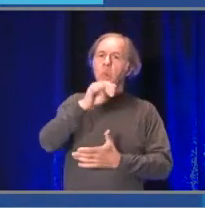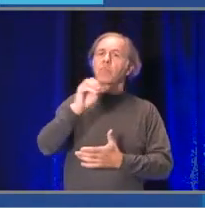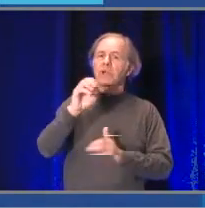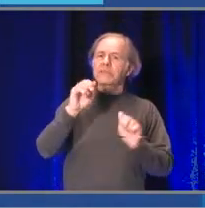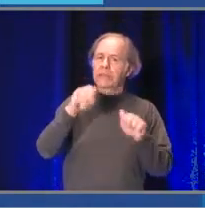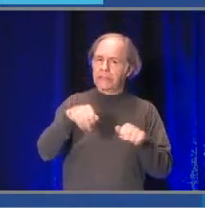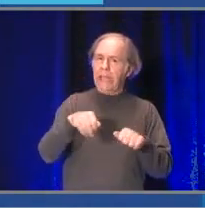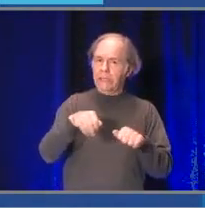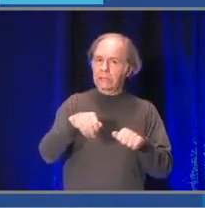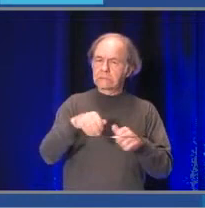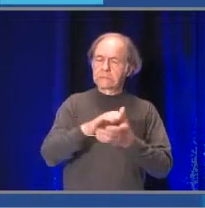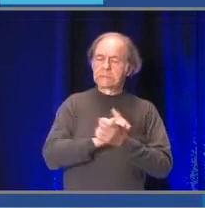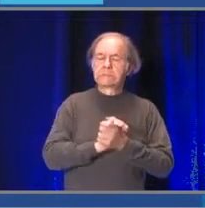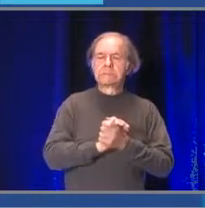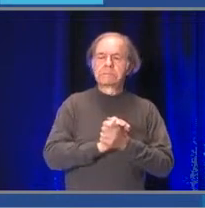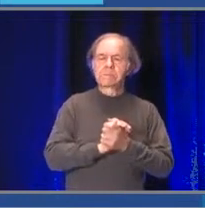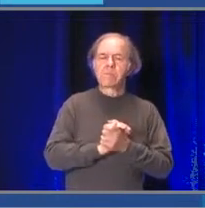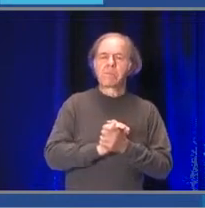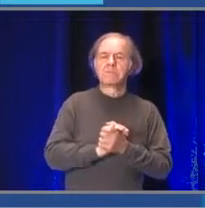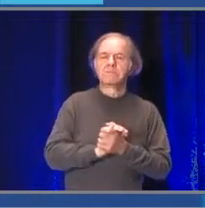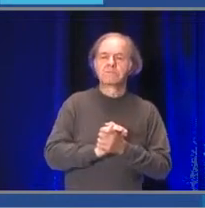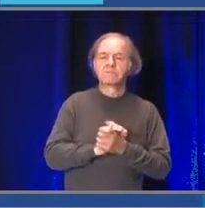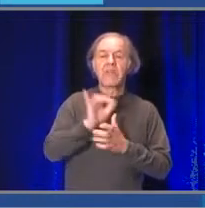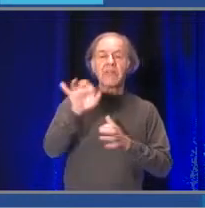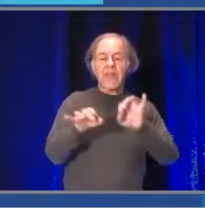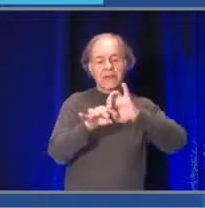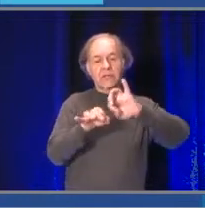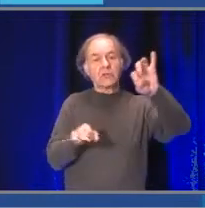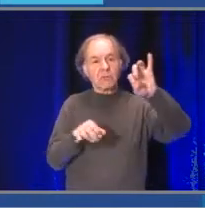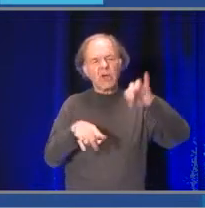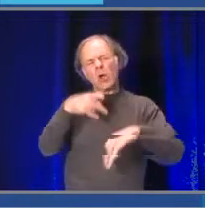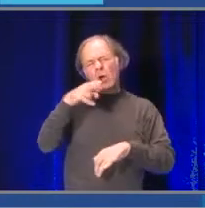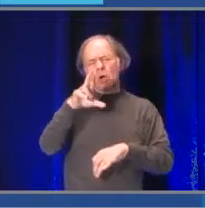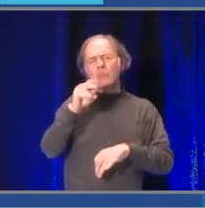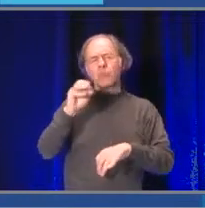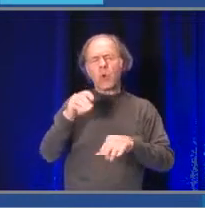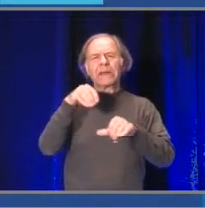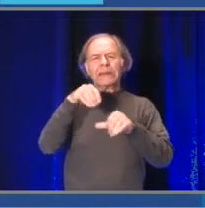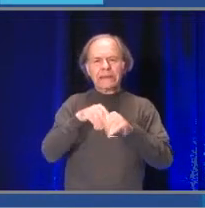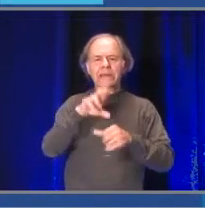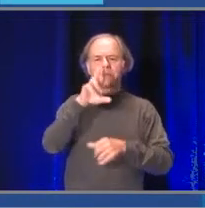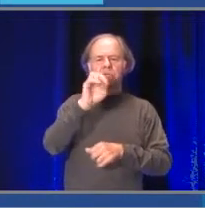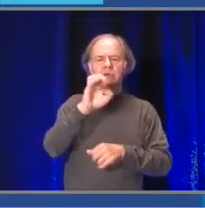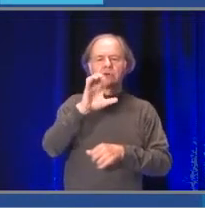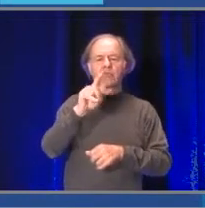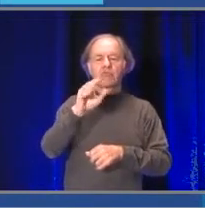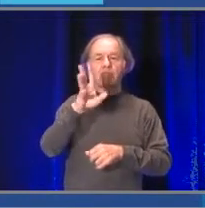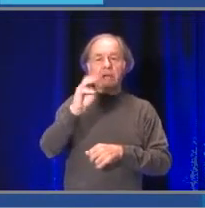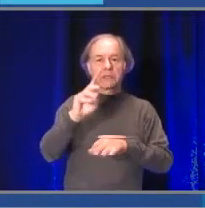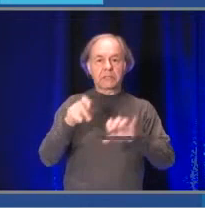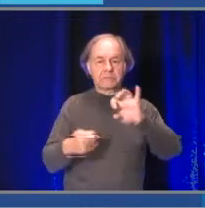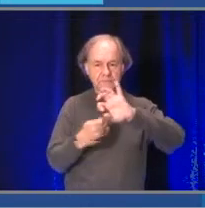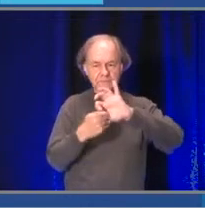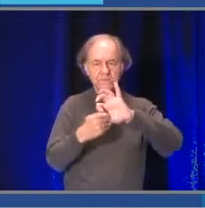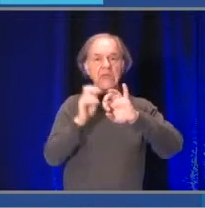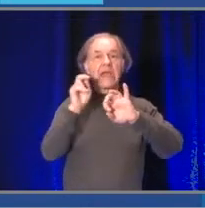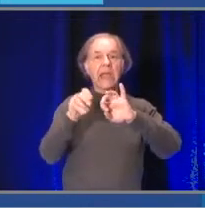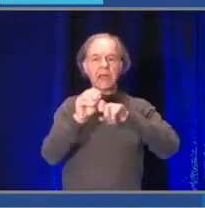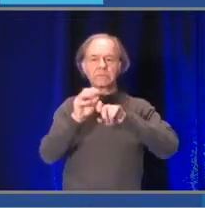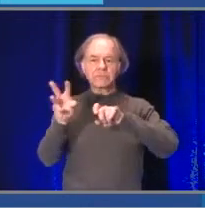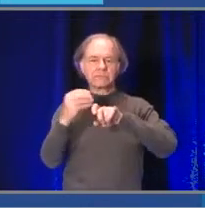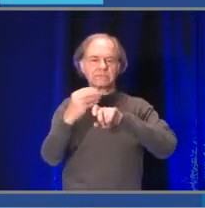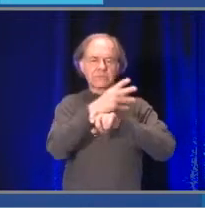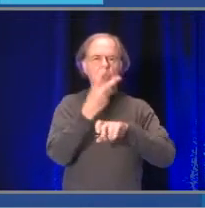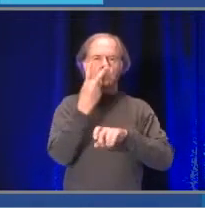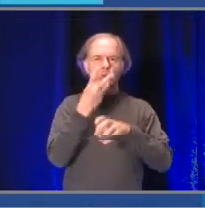later. This transducer, which is in the probe in the rectum, can be two-directional, so you can